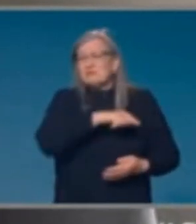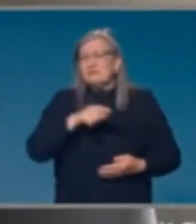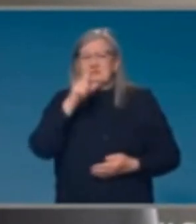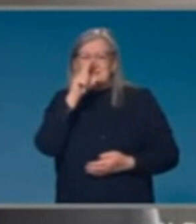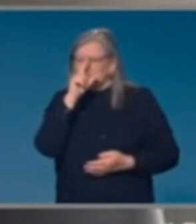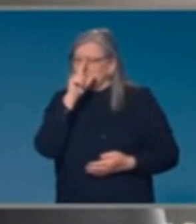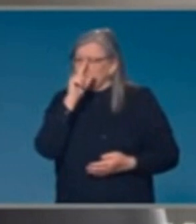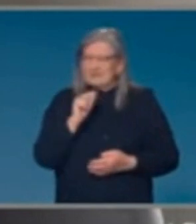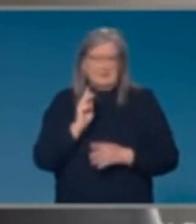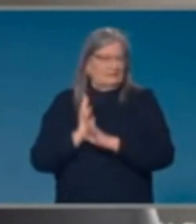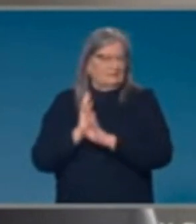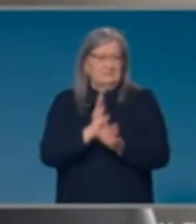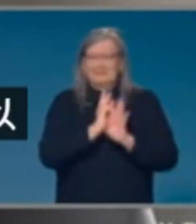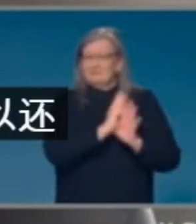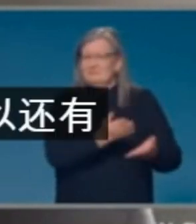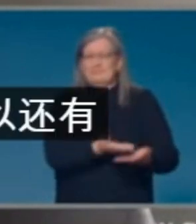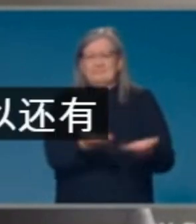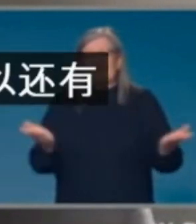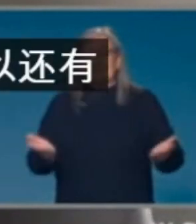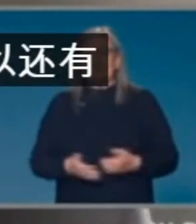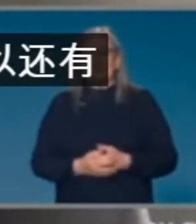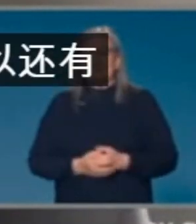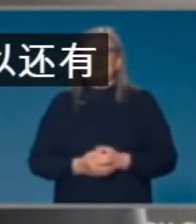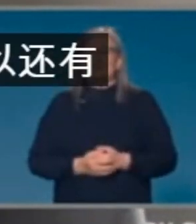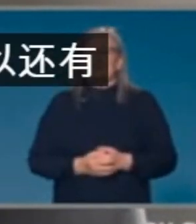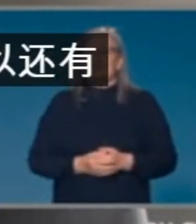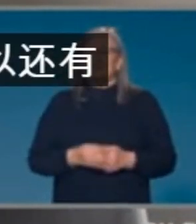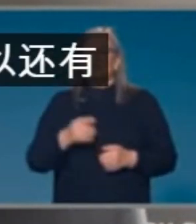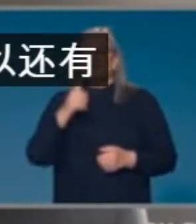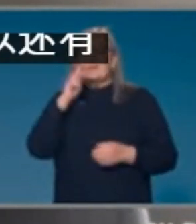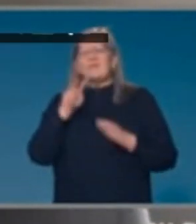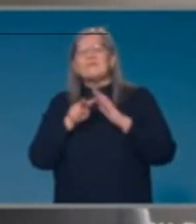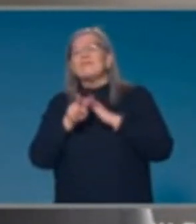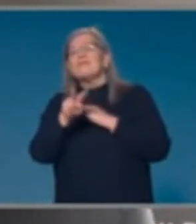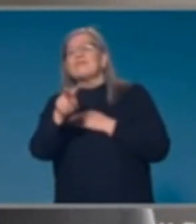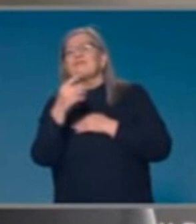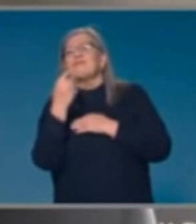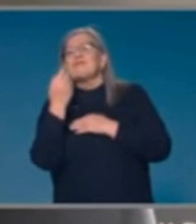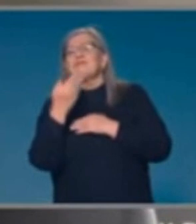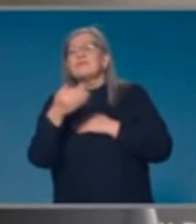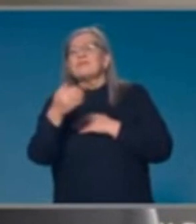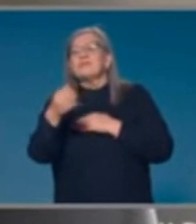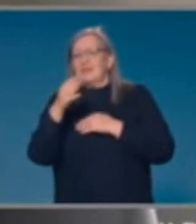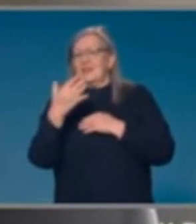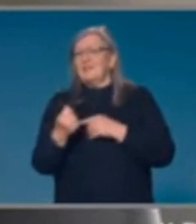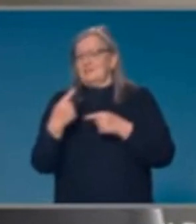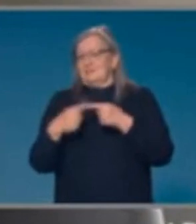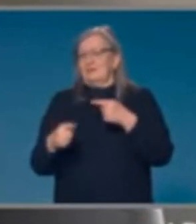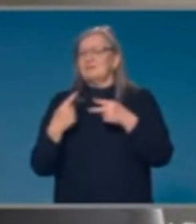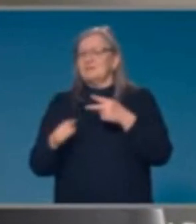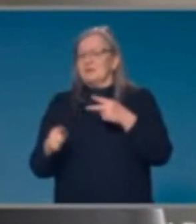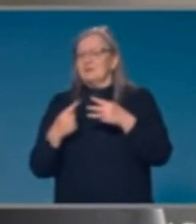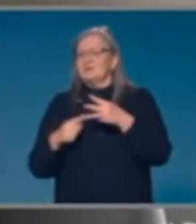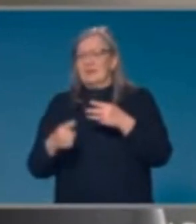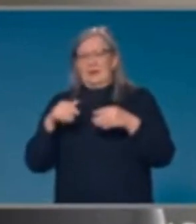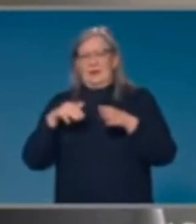As I look forwards, there are also some significant milestones. We have now passed over 95% of